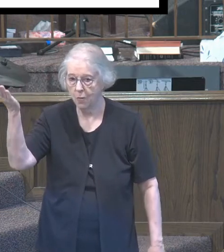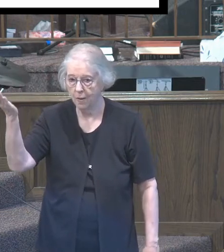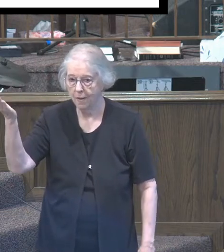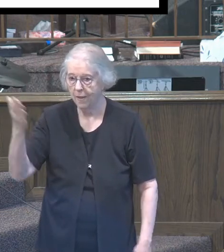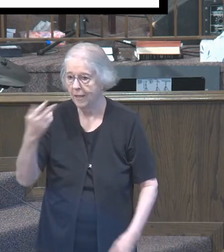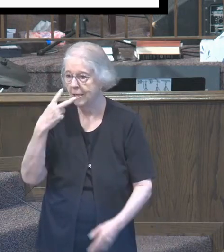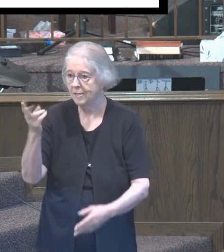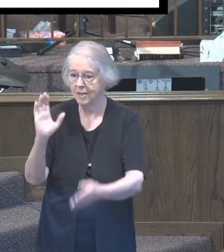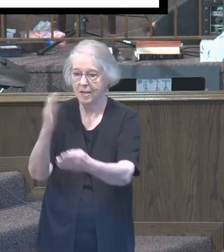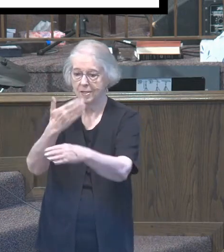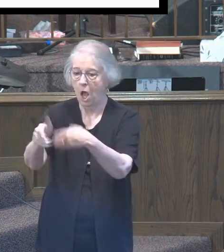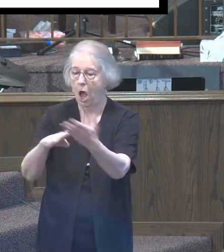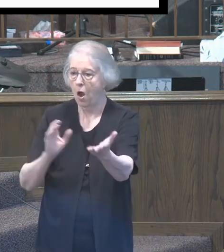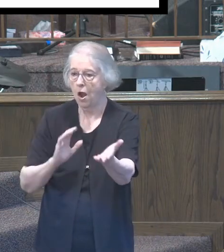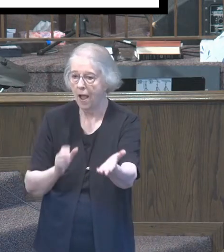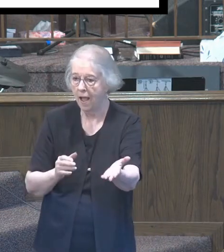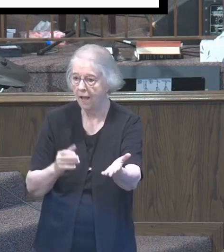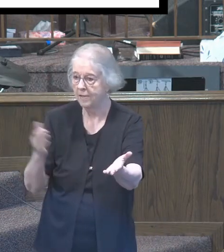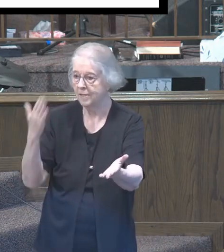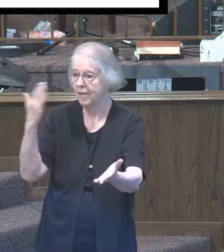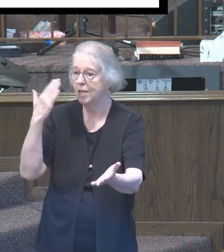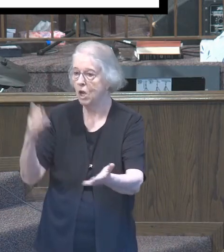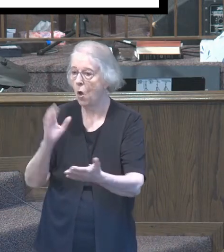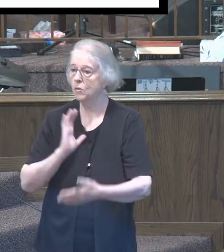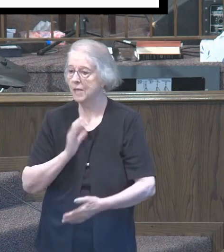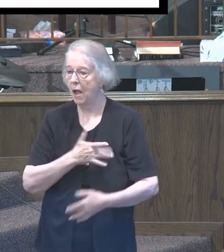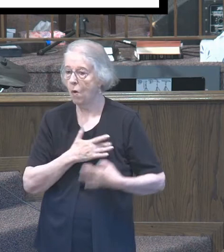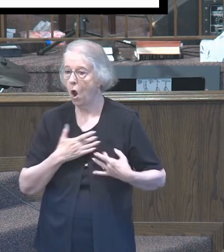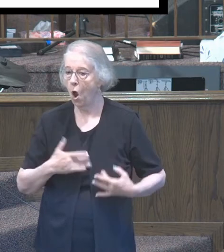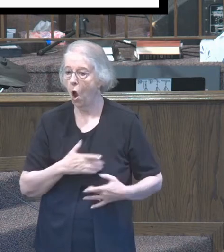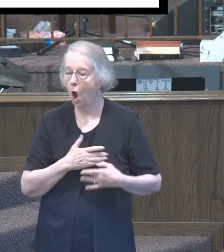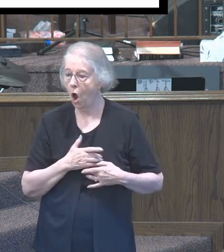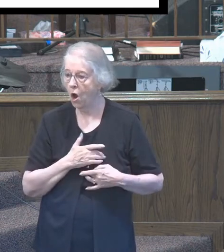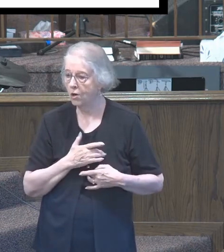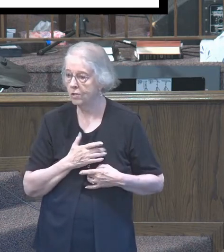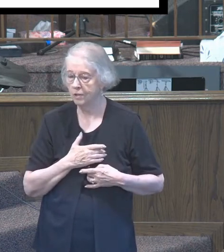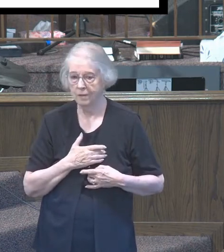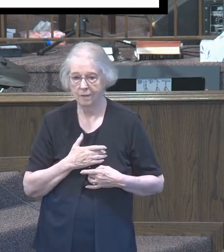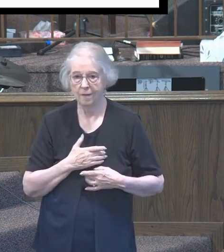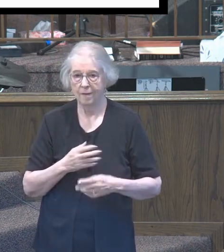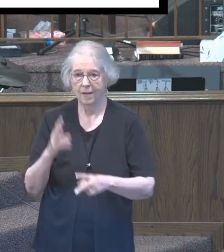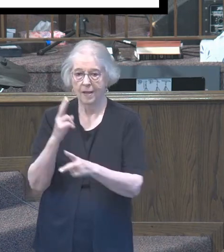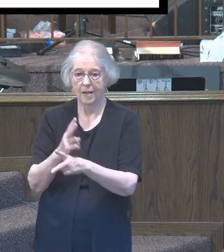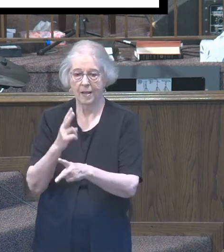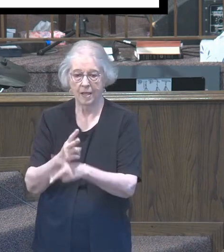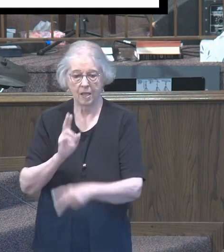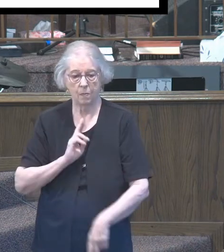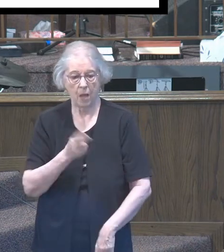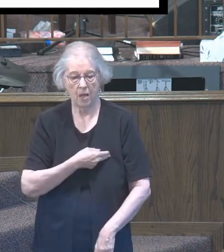us forgiven with you and forgiving others. Keep us safe from ourselves and the